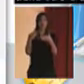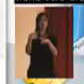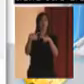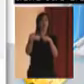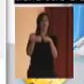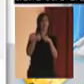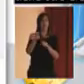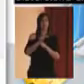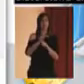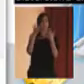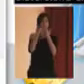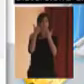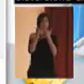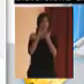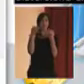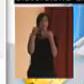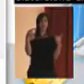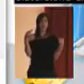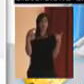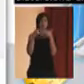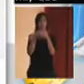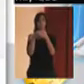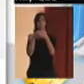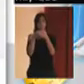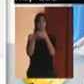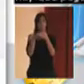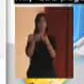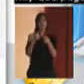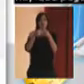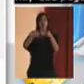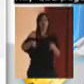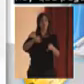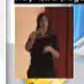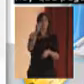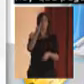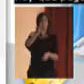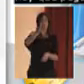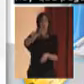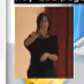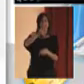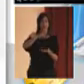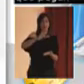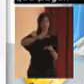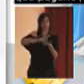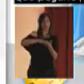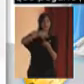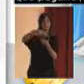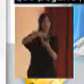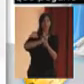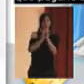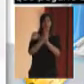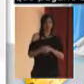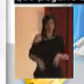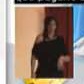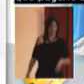the object. The QR code has to be glued on the object, and given that it has to be glued on the object, this